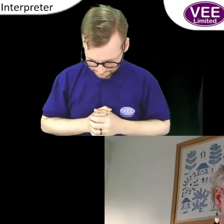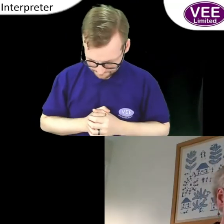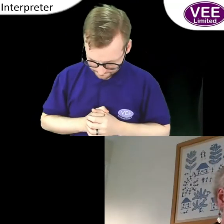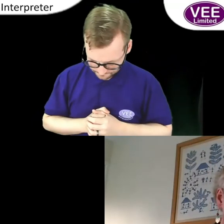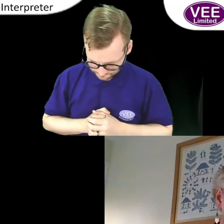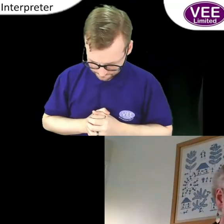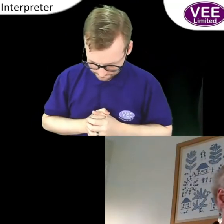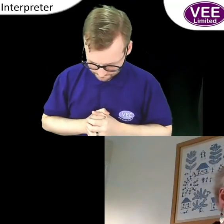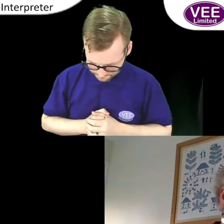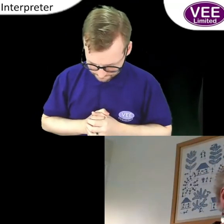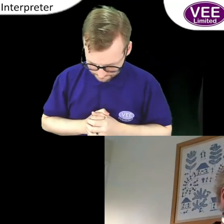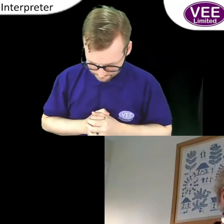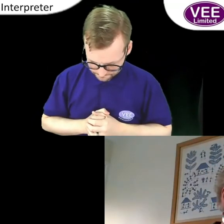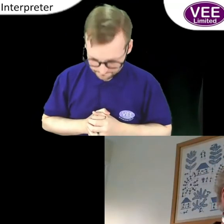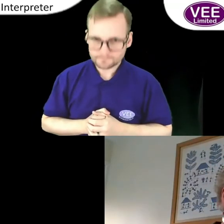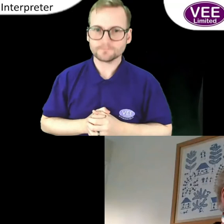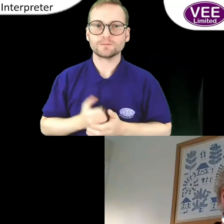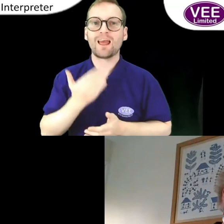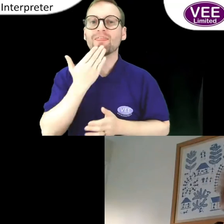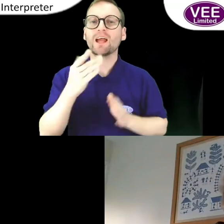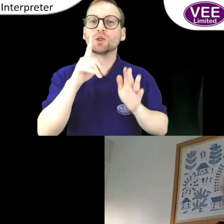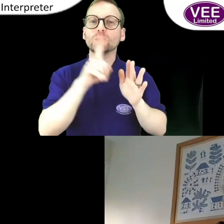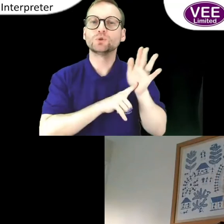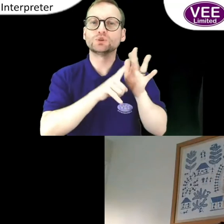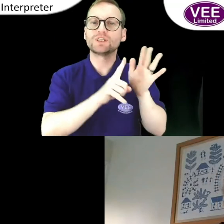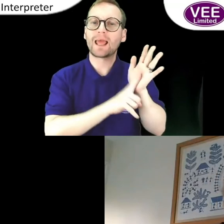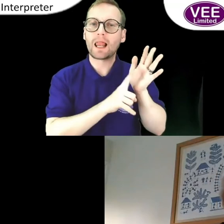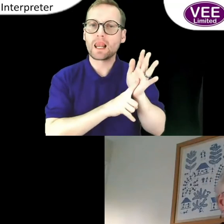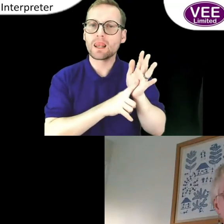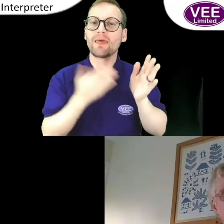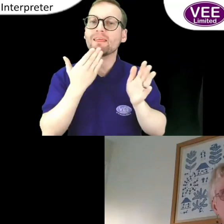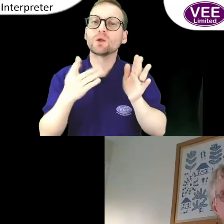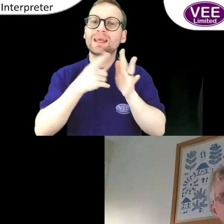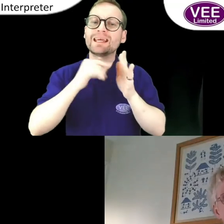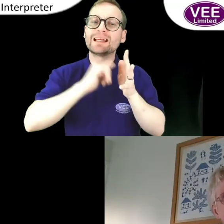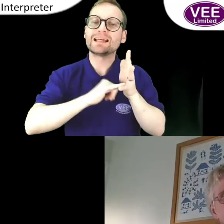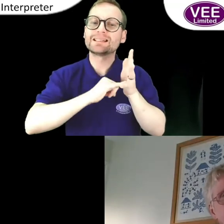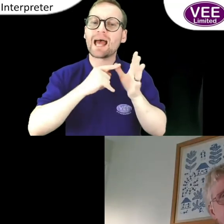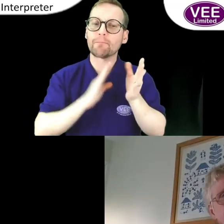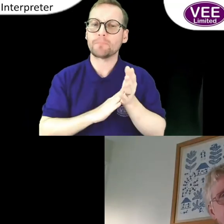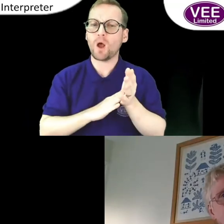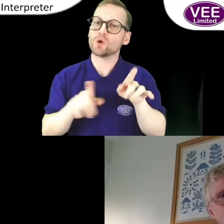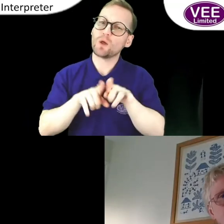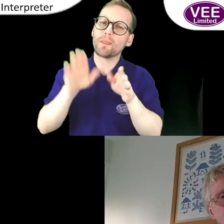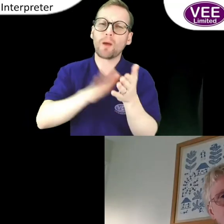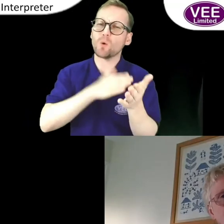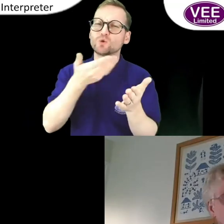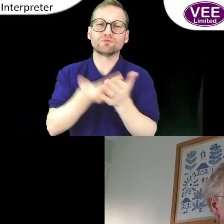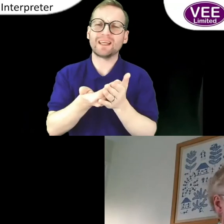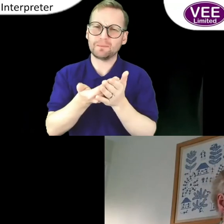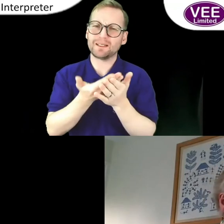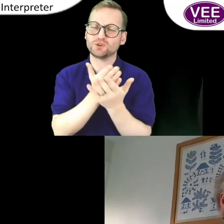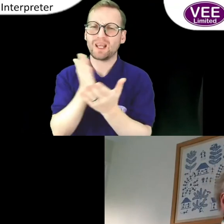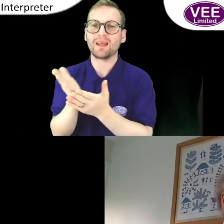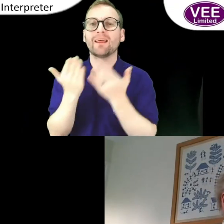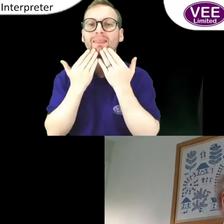Thank you very much for that, Jill and Issam. It was very moving, particularly the words from the poetry that you've just shared there,